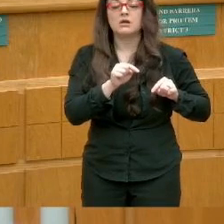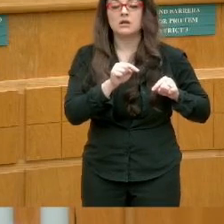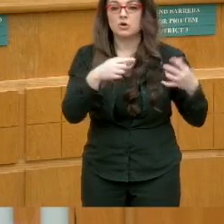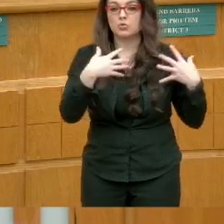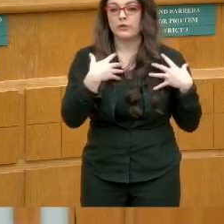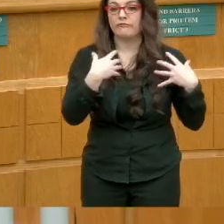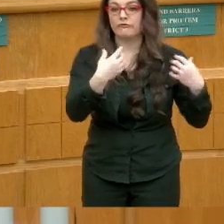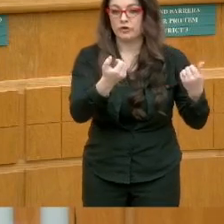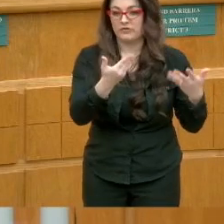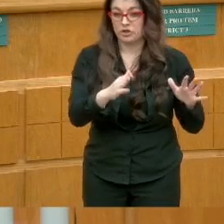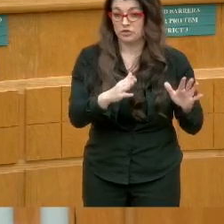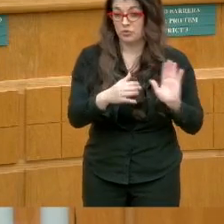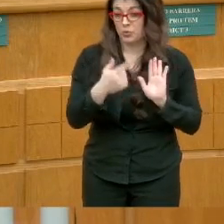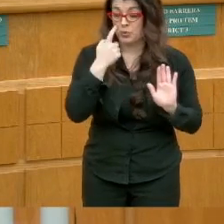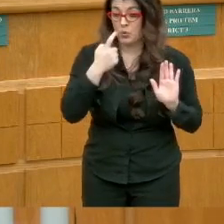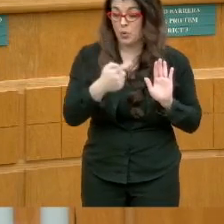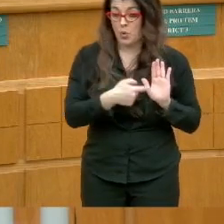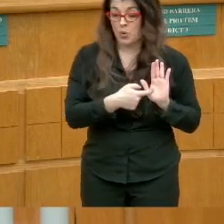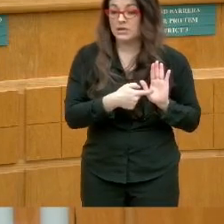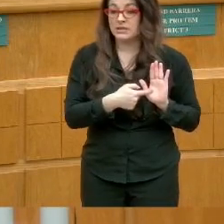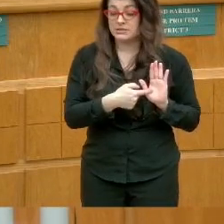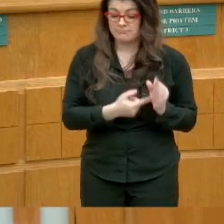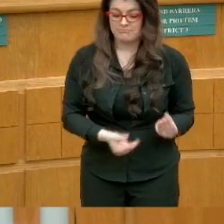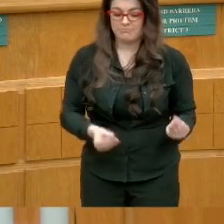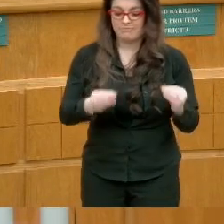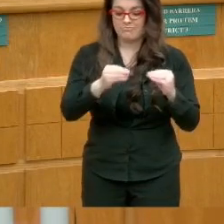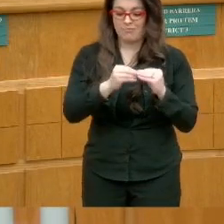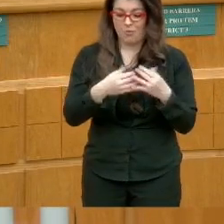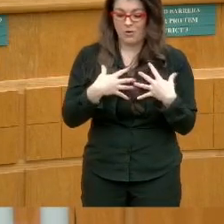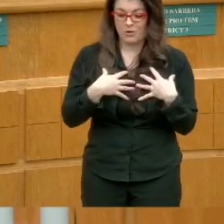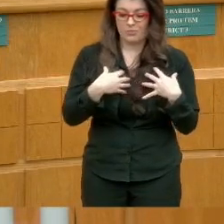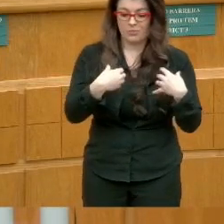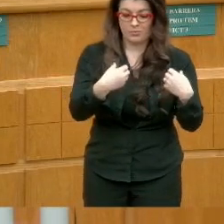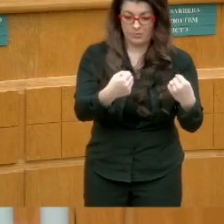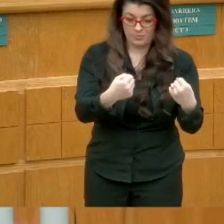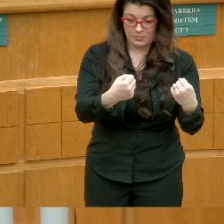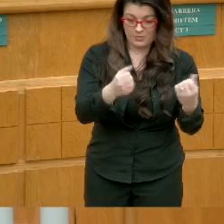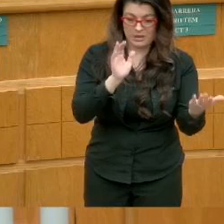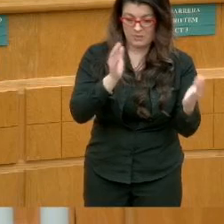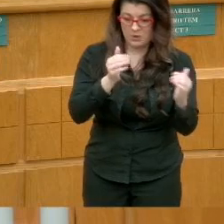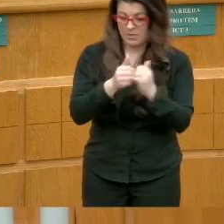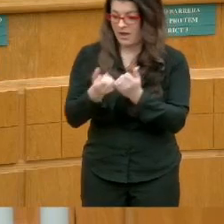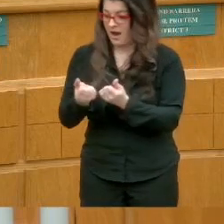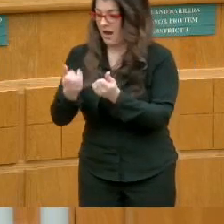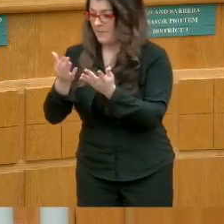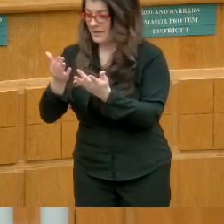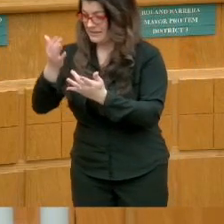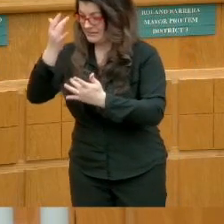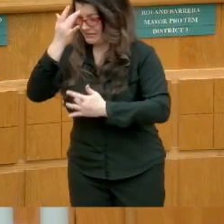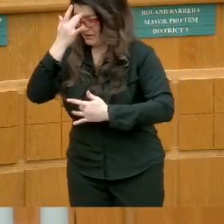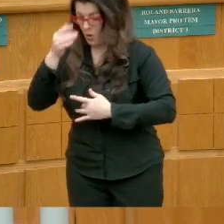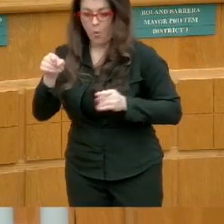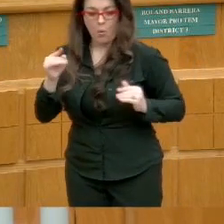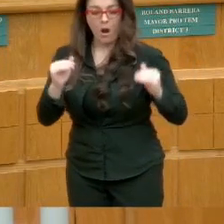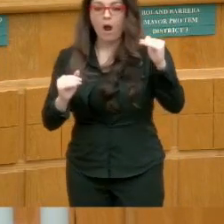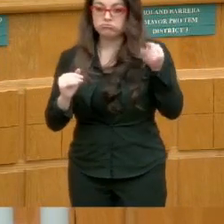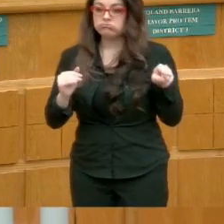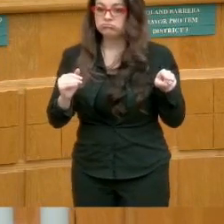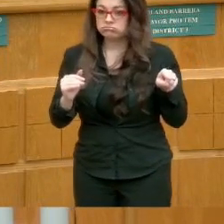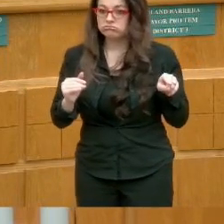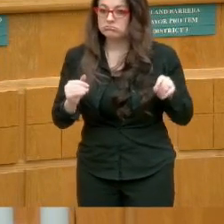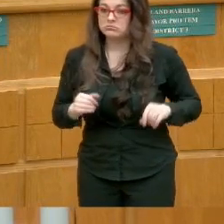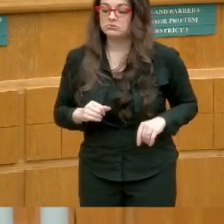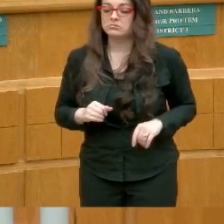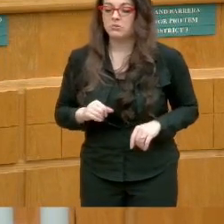So you can see more persons have recovered than that are still with the virus.